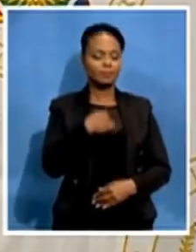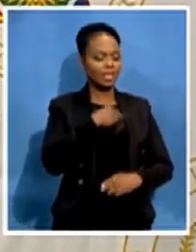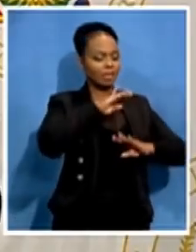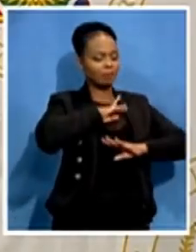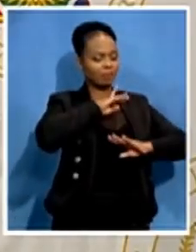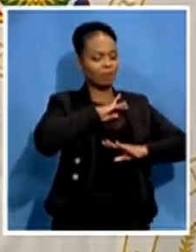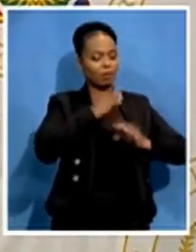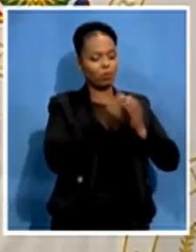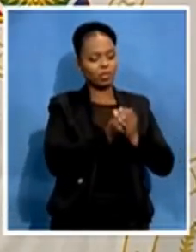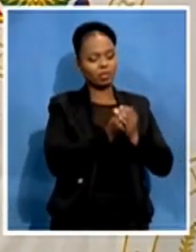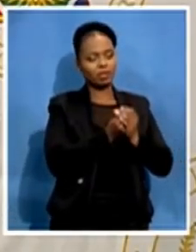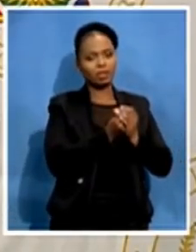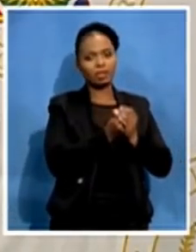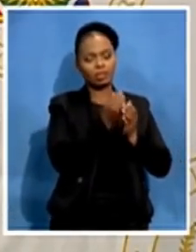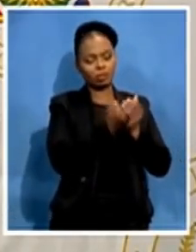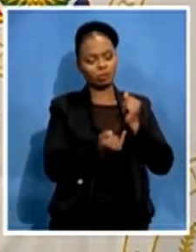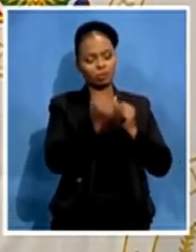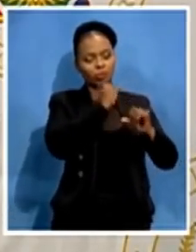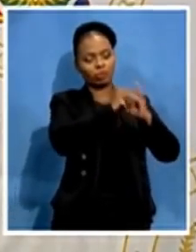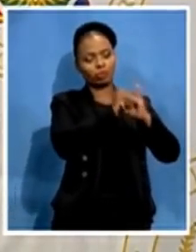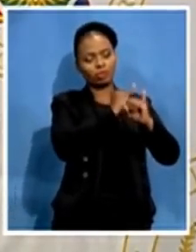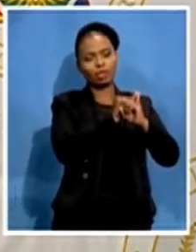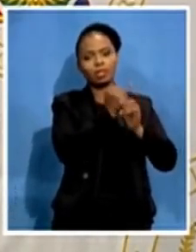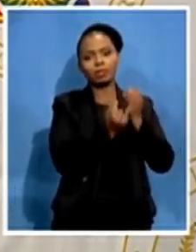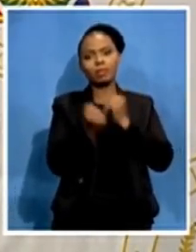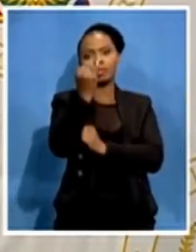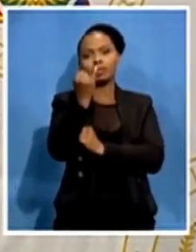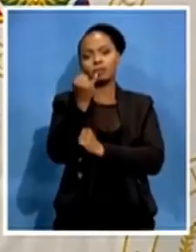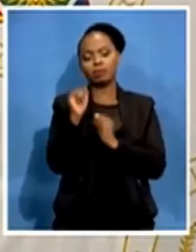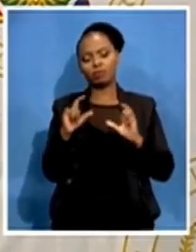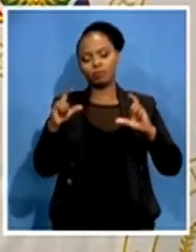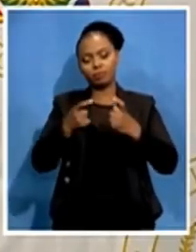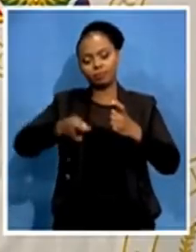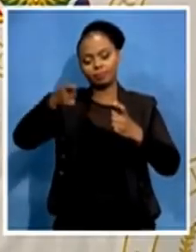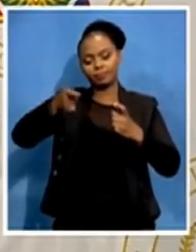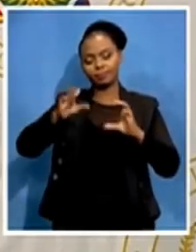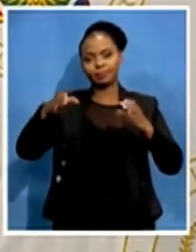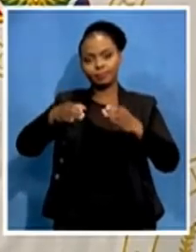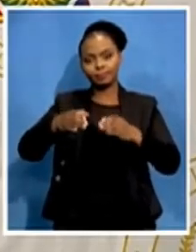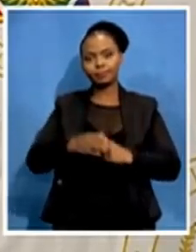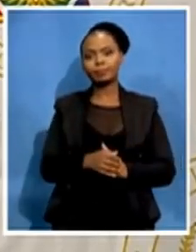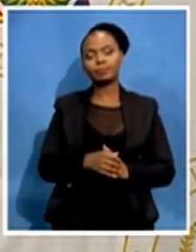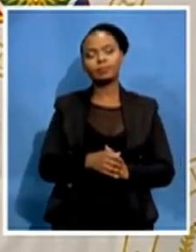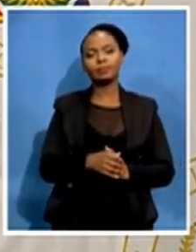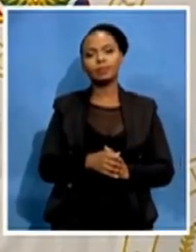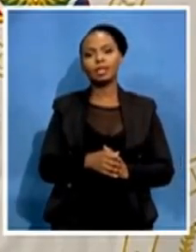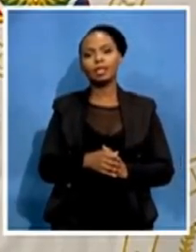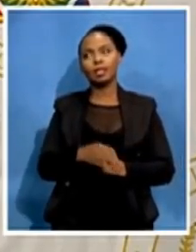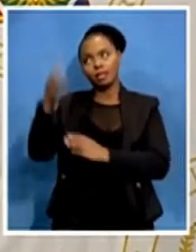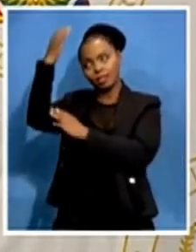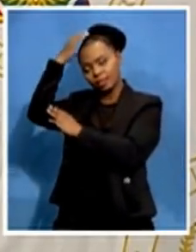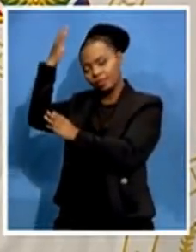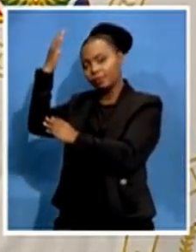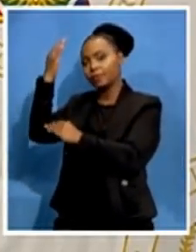I think the Office of the Chief Justice as a national department must, by statute, be rendered